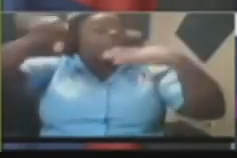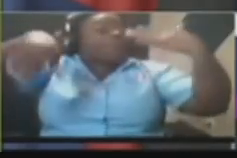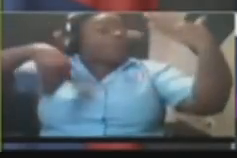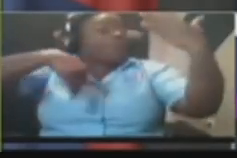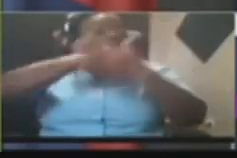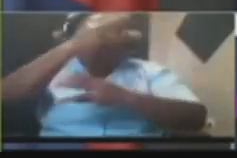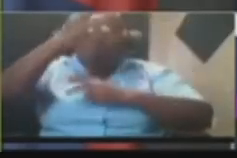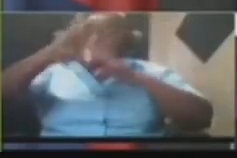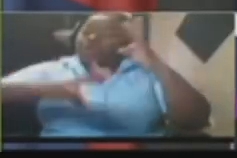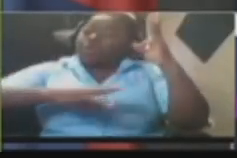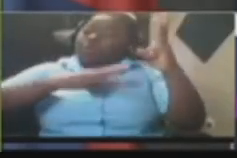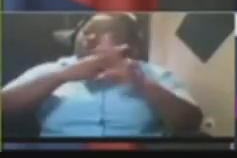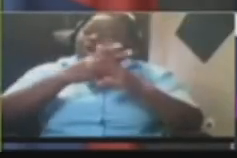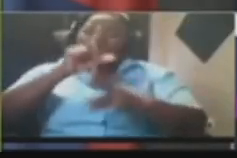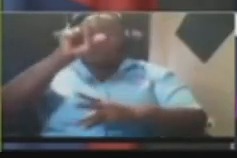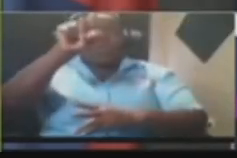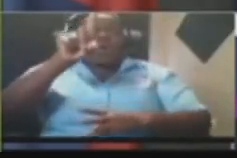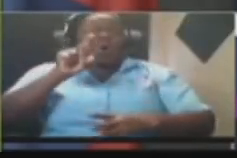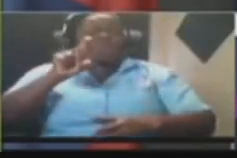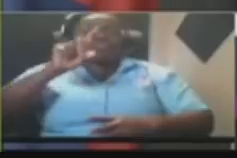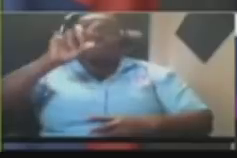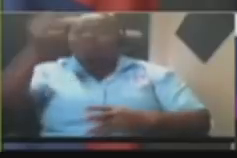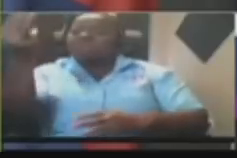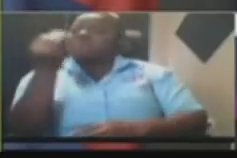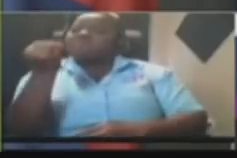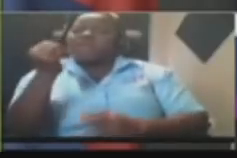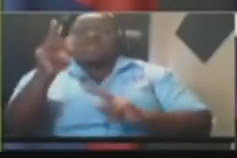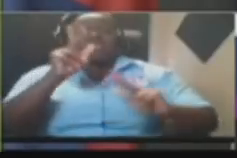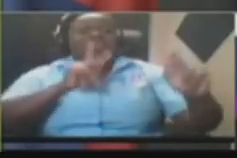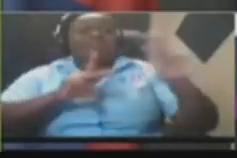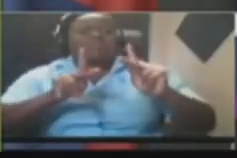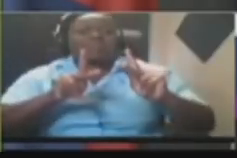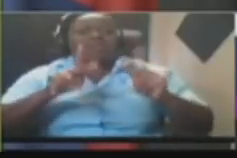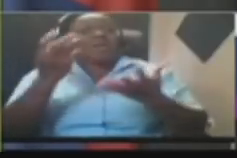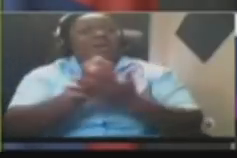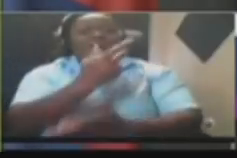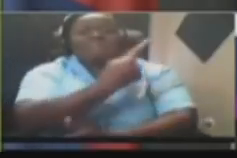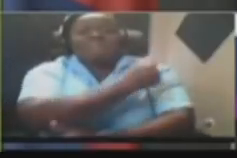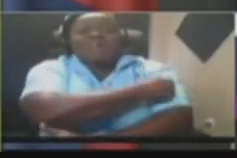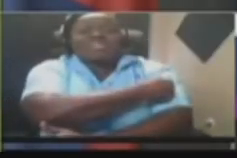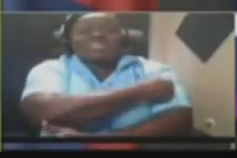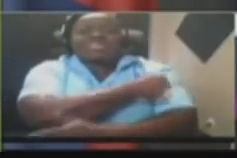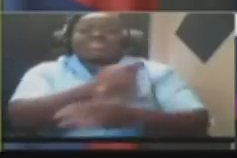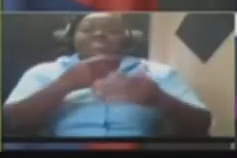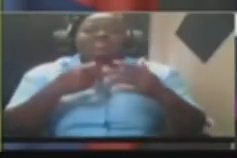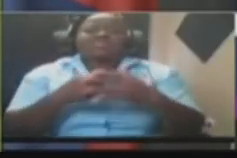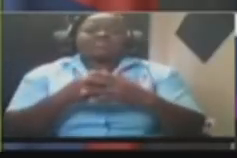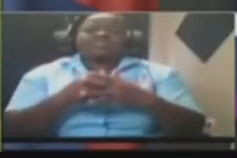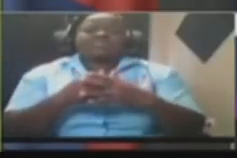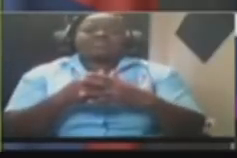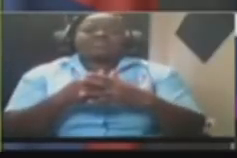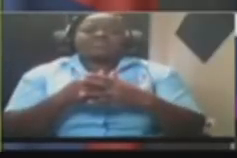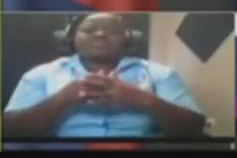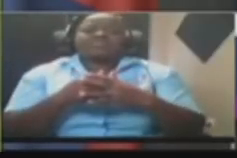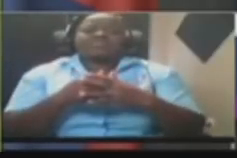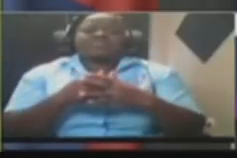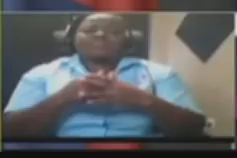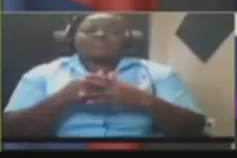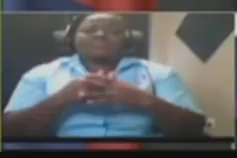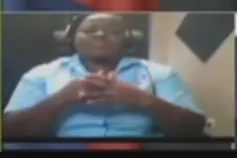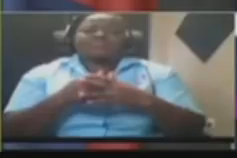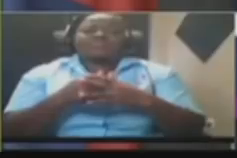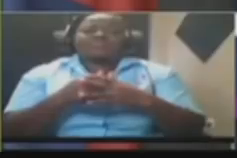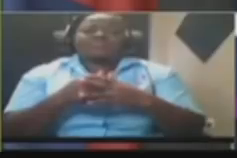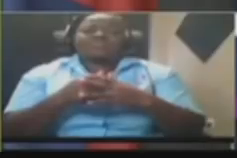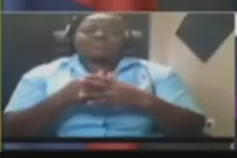of millions. There are hundreds of millions of people around the world who are now vaccinated. And there are also hundreds of